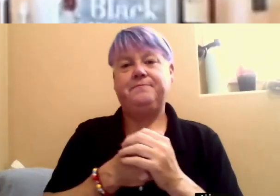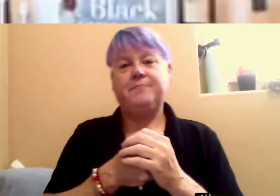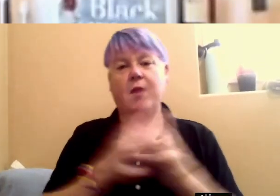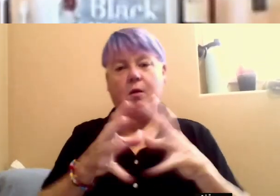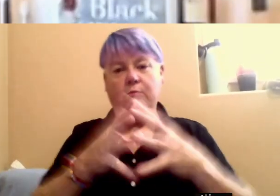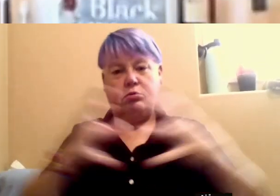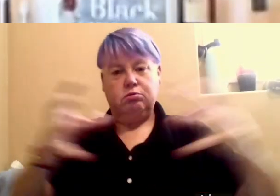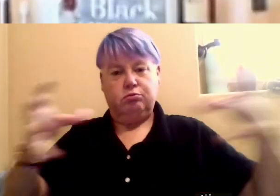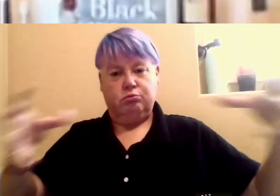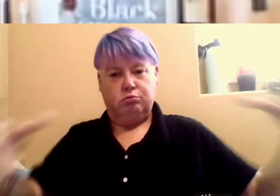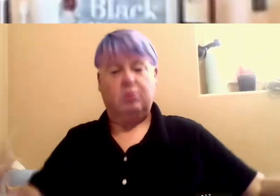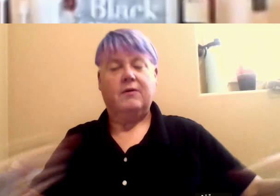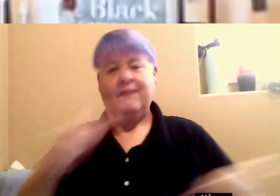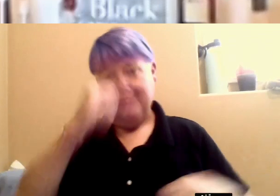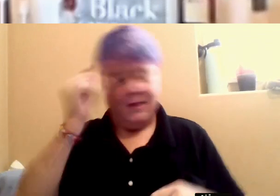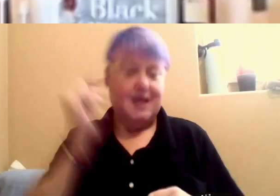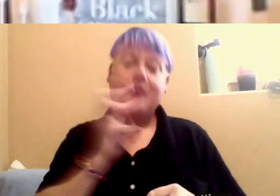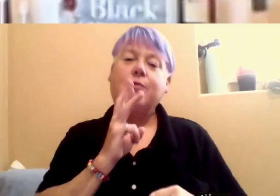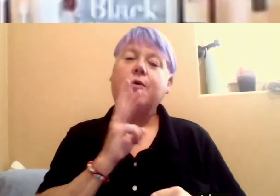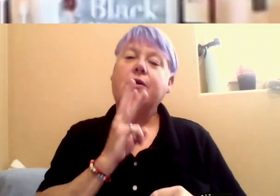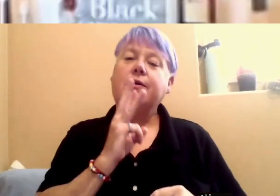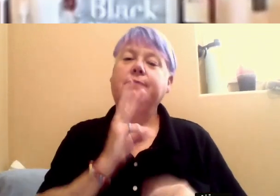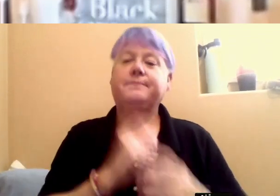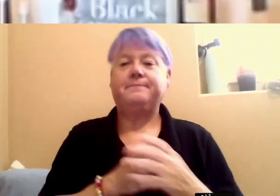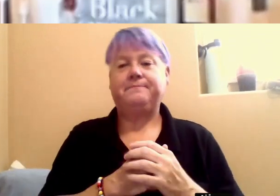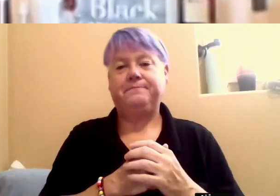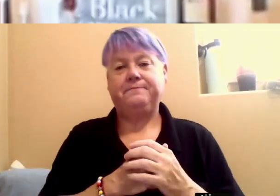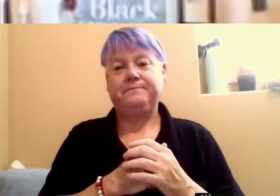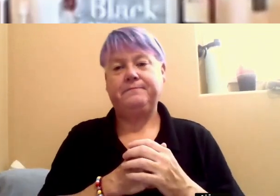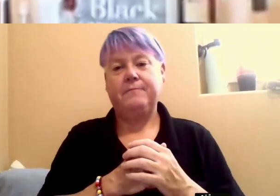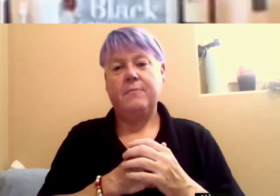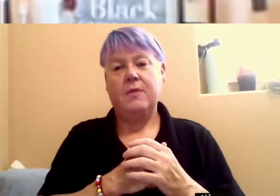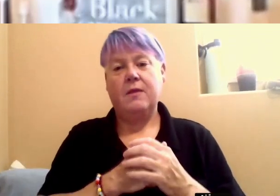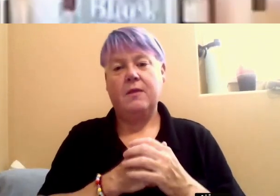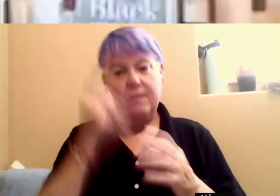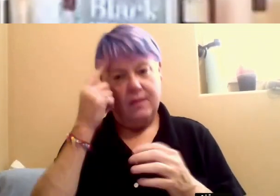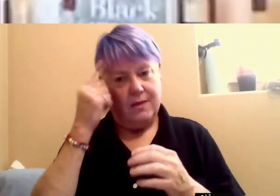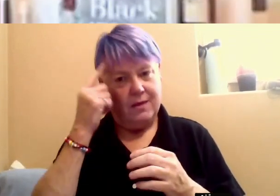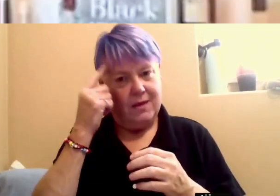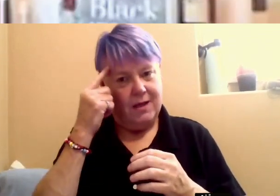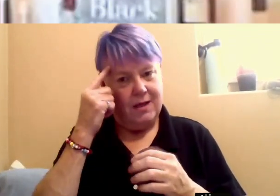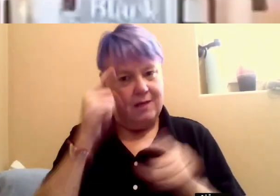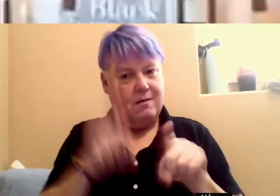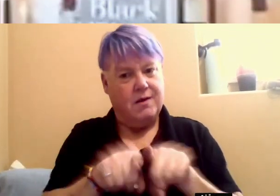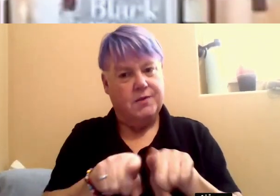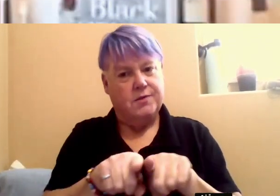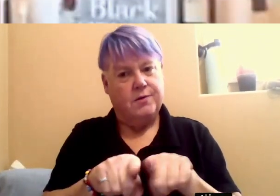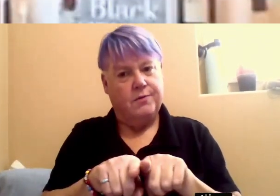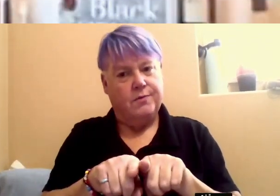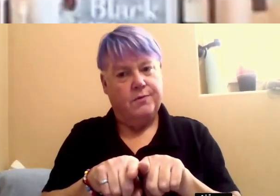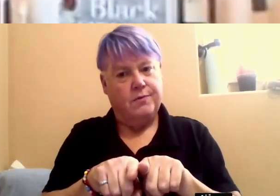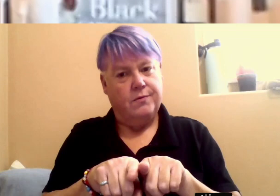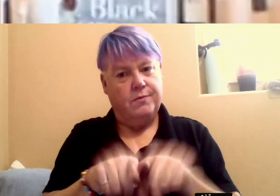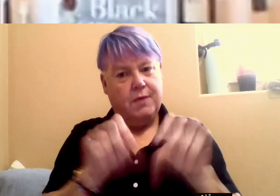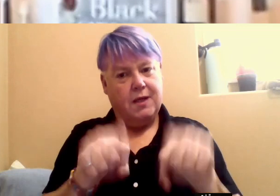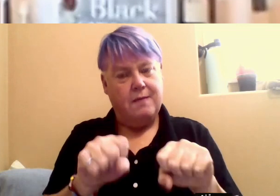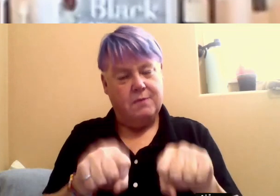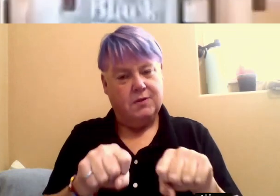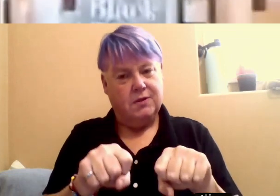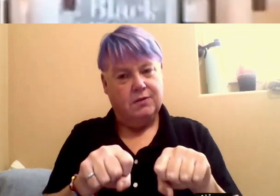way. And yeah, and then I think it was also being able